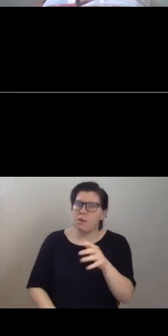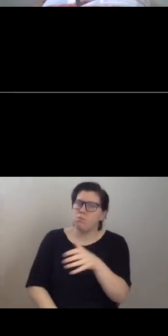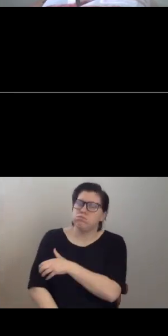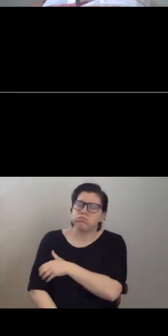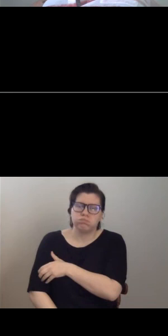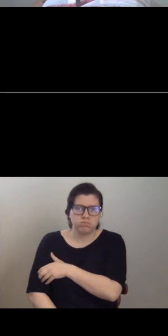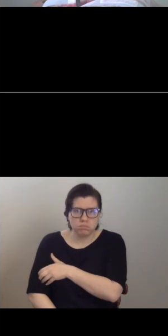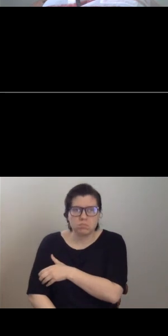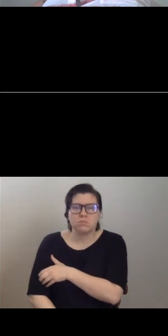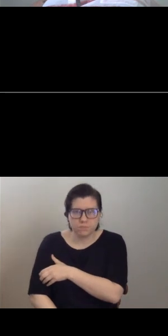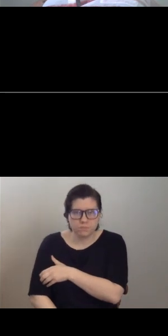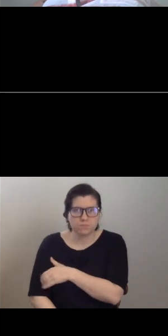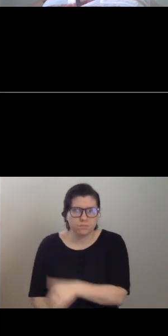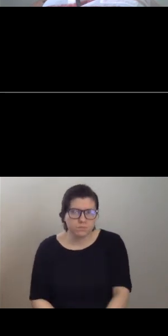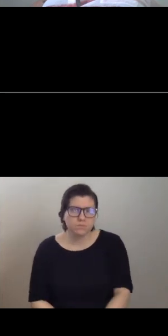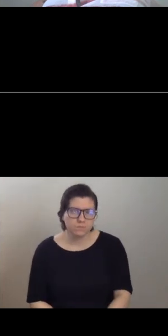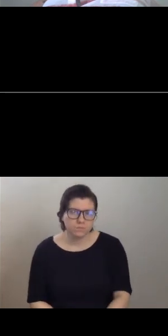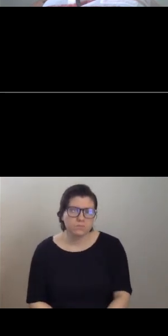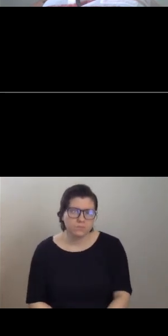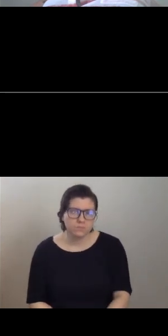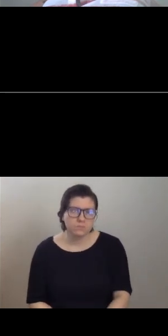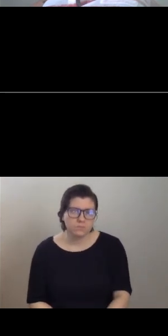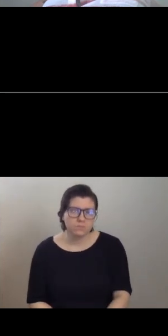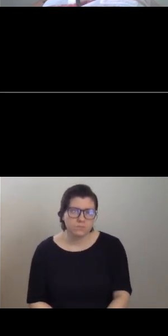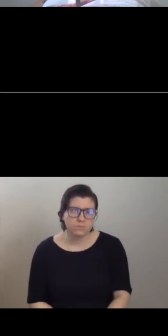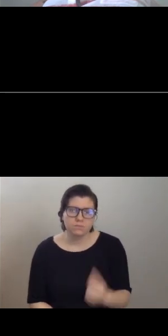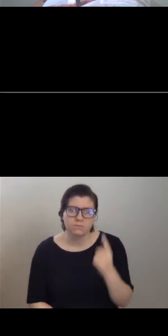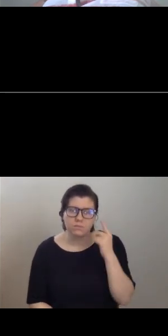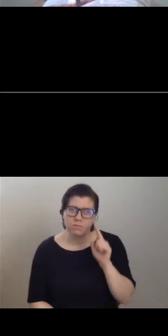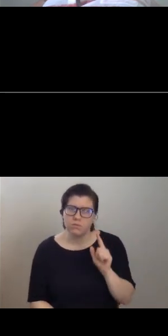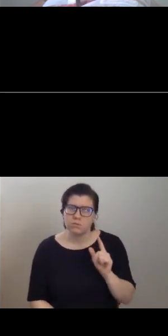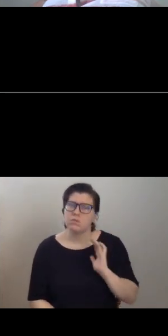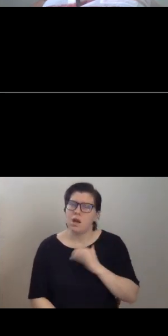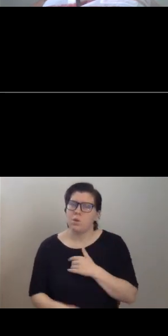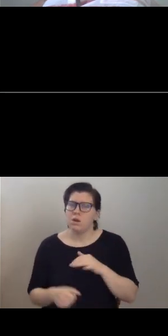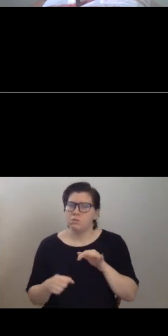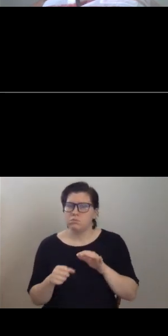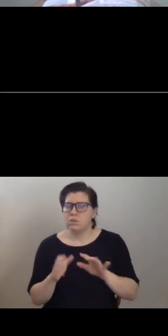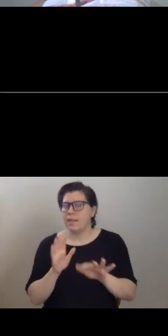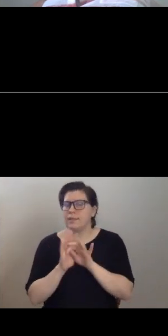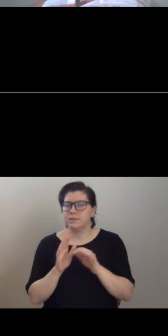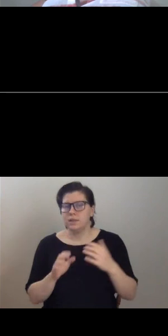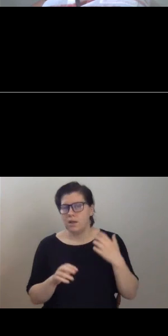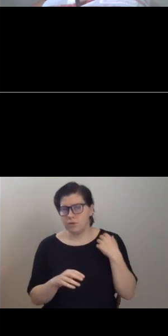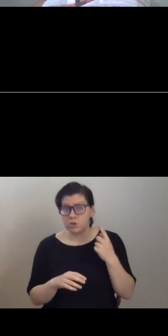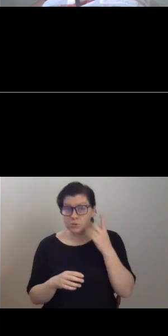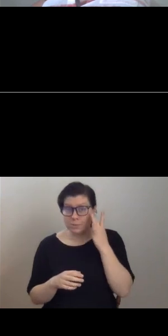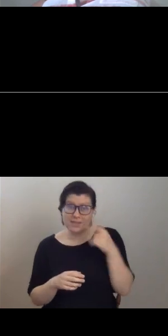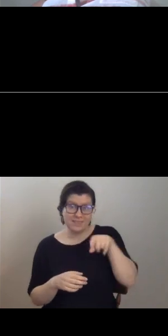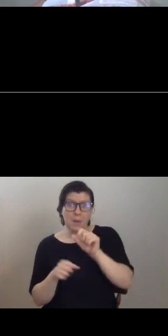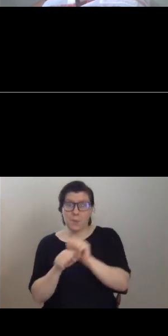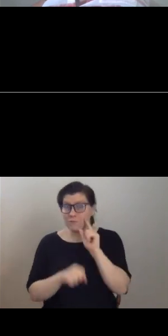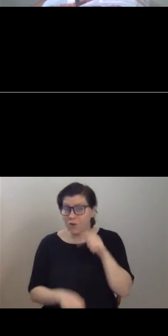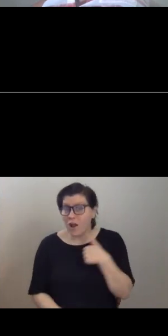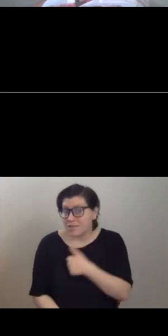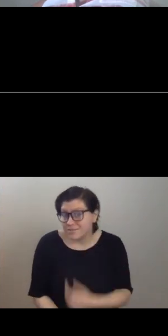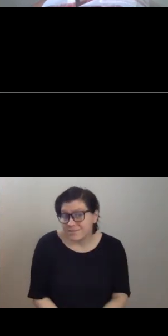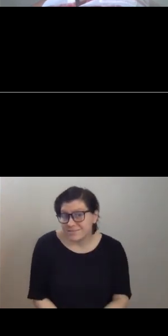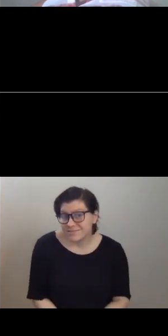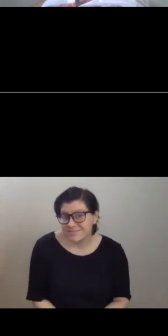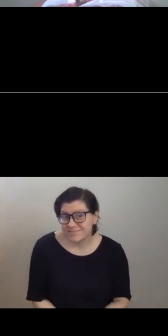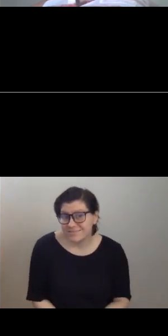can bring to our elected officials, because they do indeed work for us. That